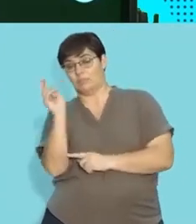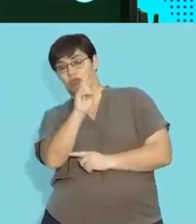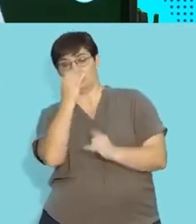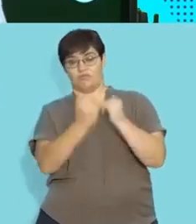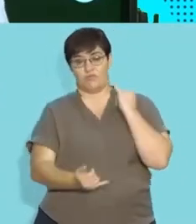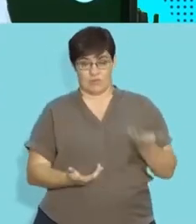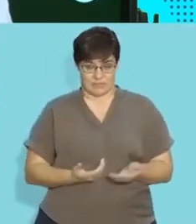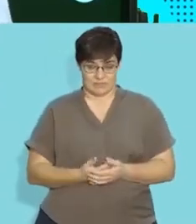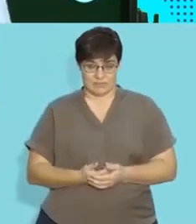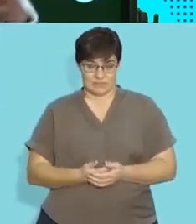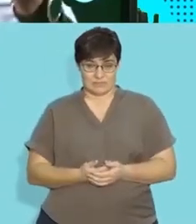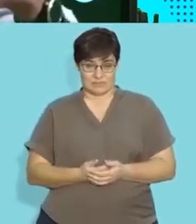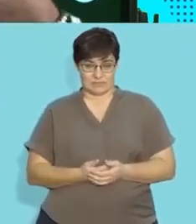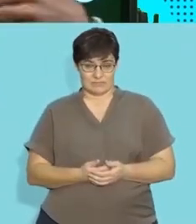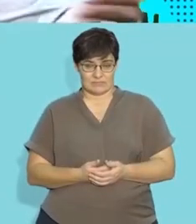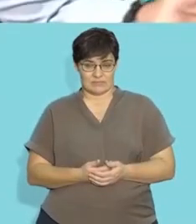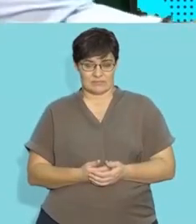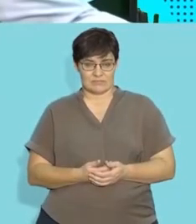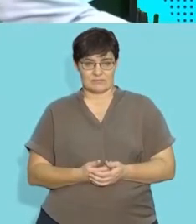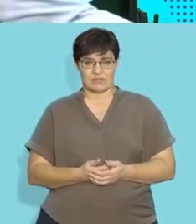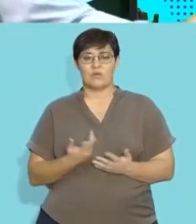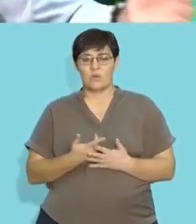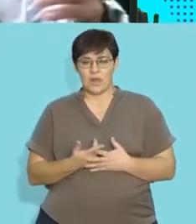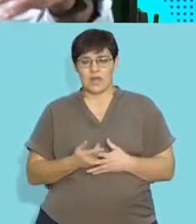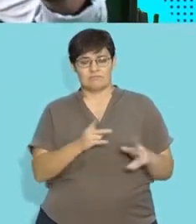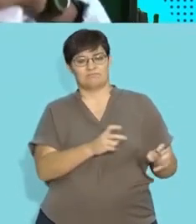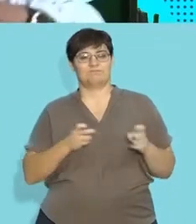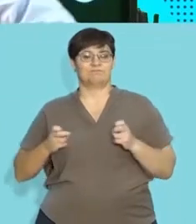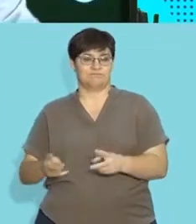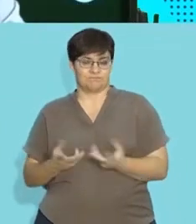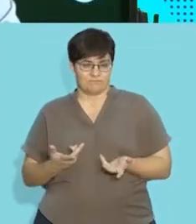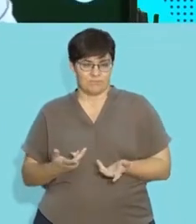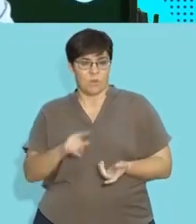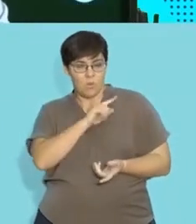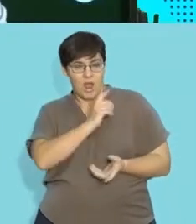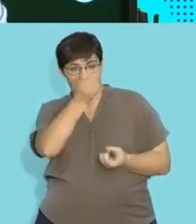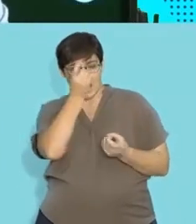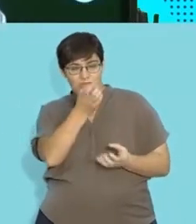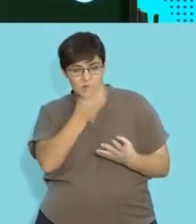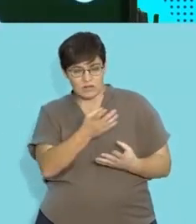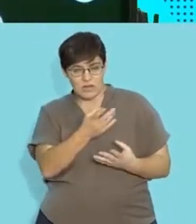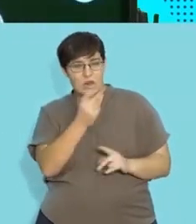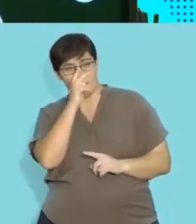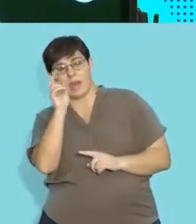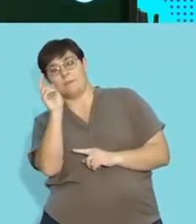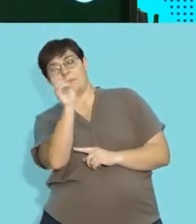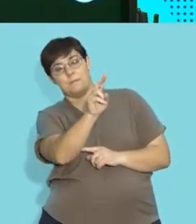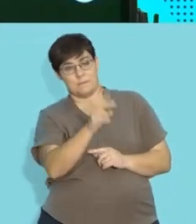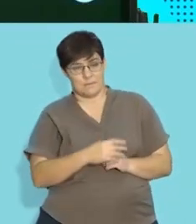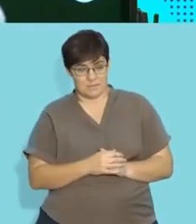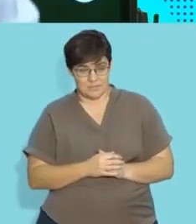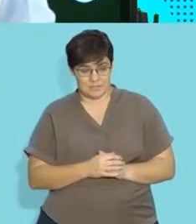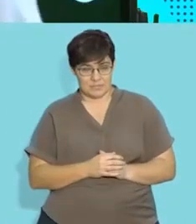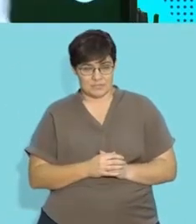Okay. Are we all together? Because we're kind of actually extrapolating because we're using data And we're predicting that. Are we all together? We're